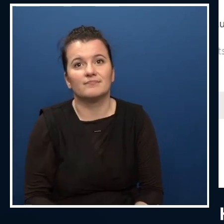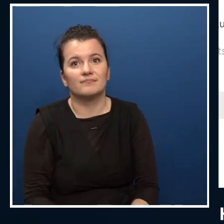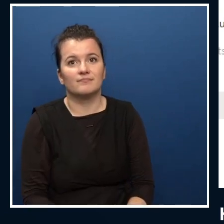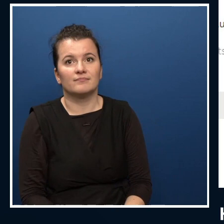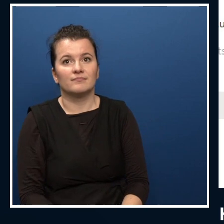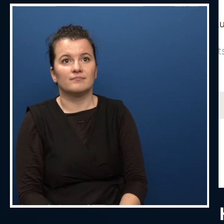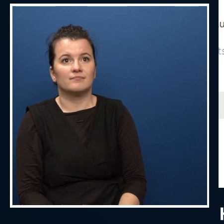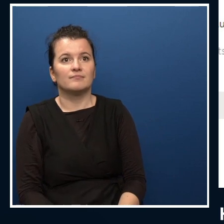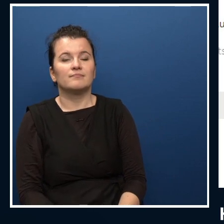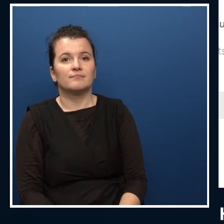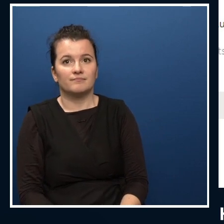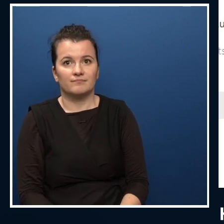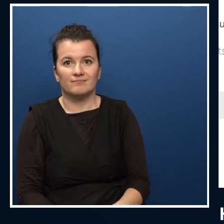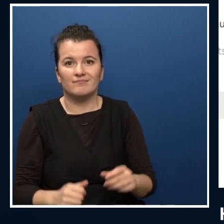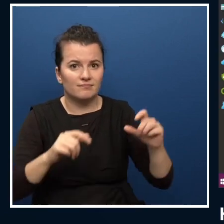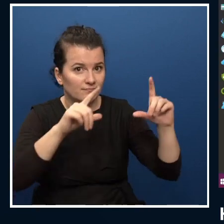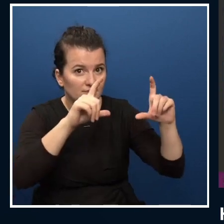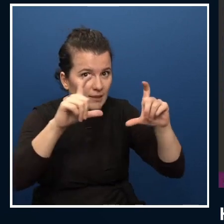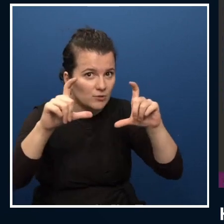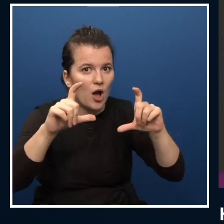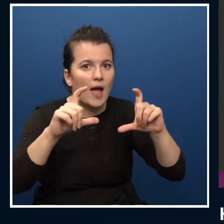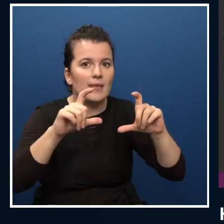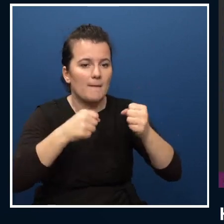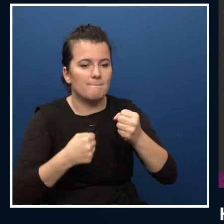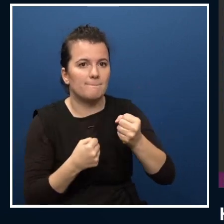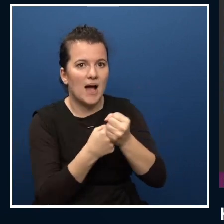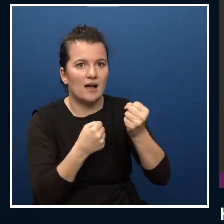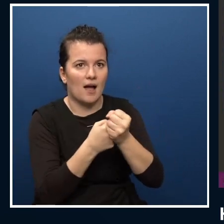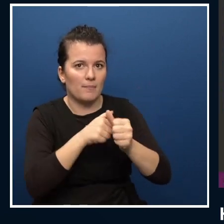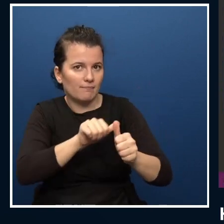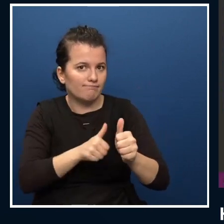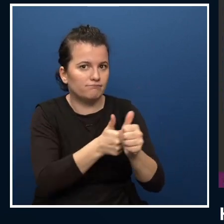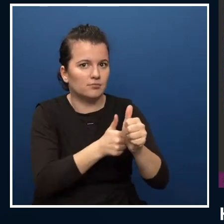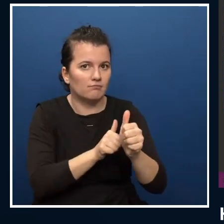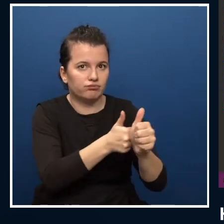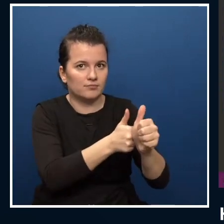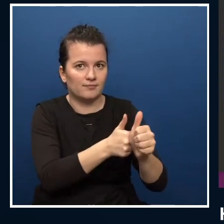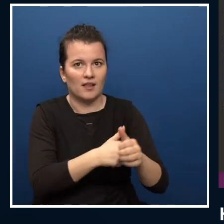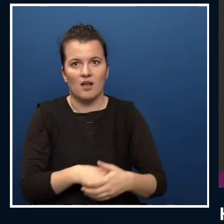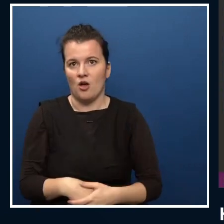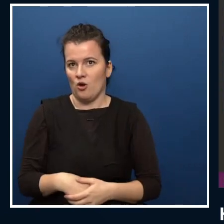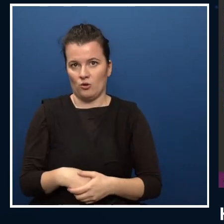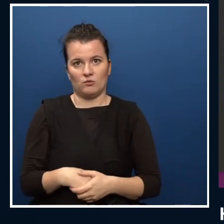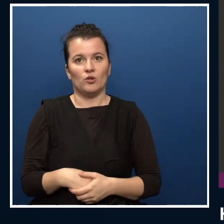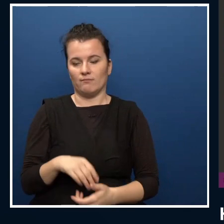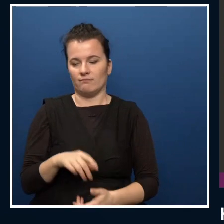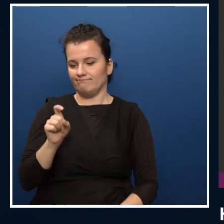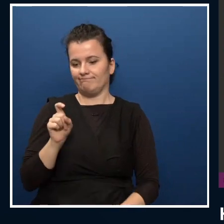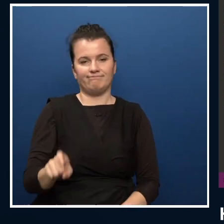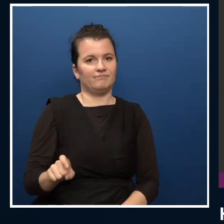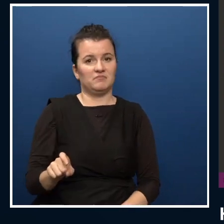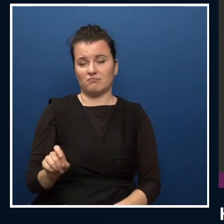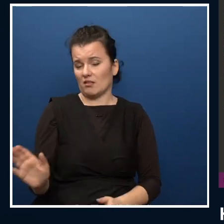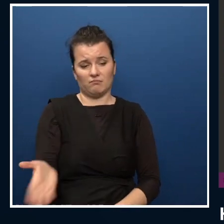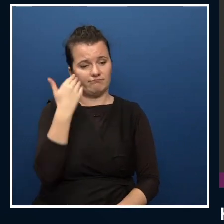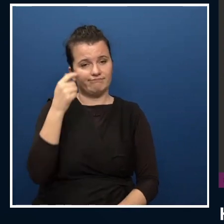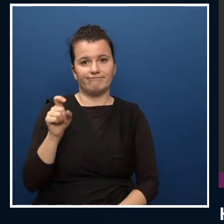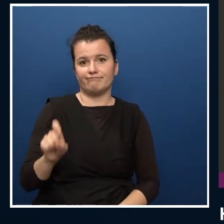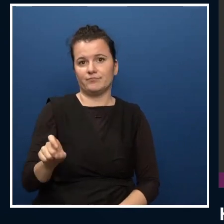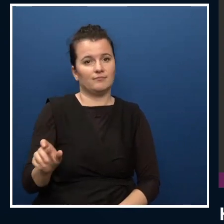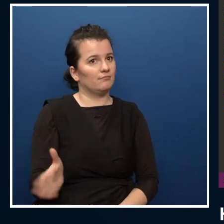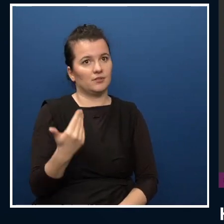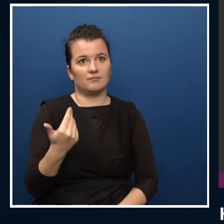Having snapshots and backups, you know, the oh shoot button that you can just go, oh shoot, and then click it and then go back.